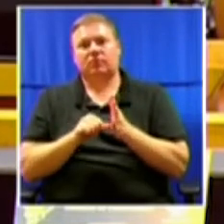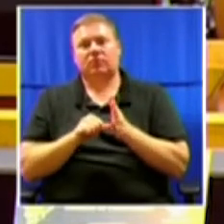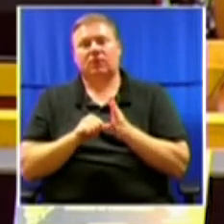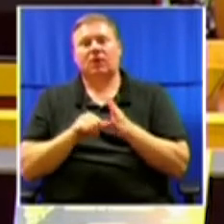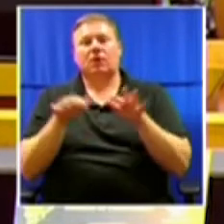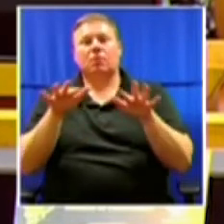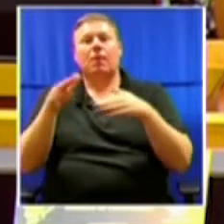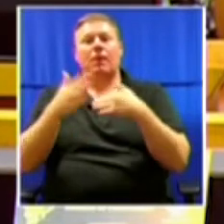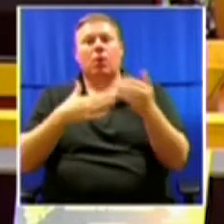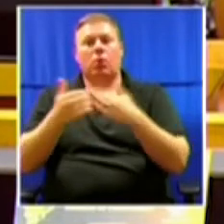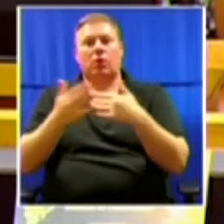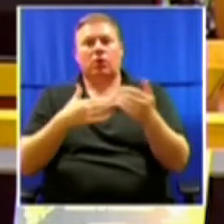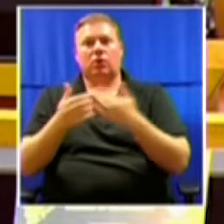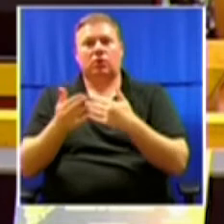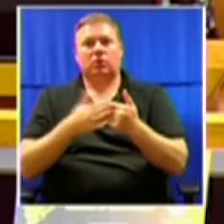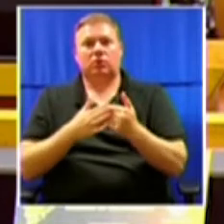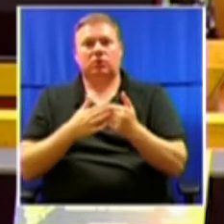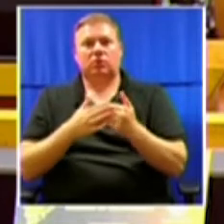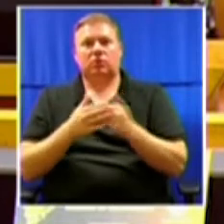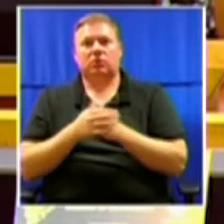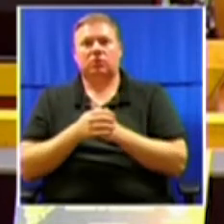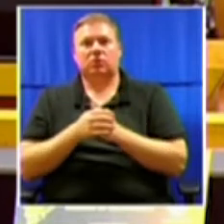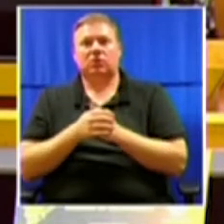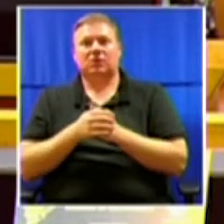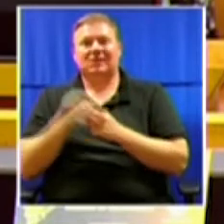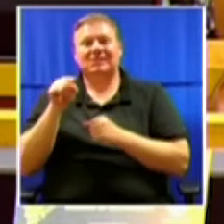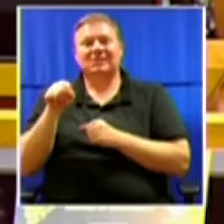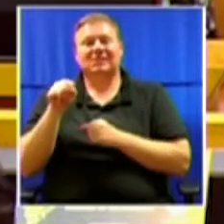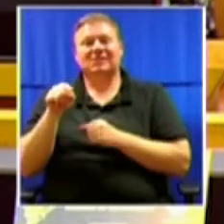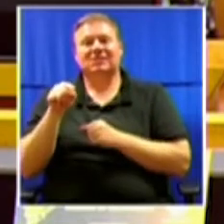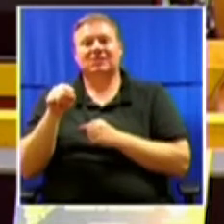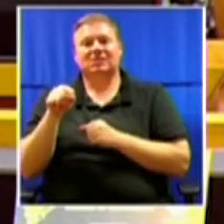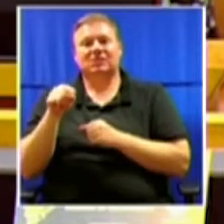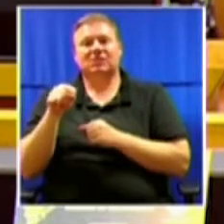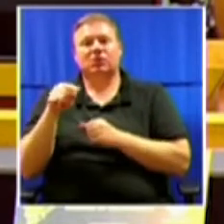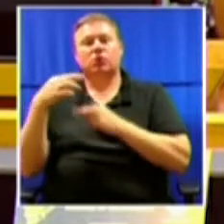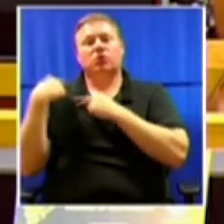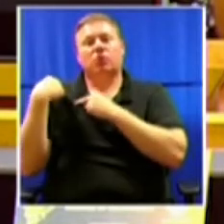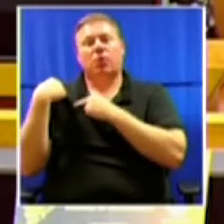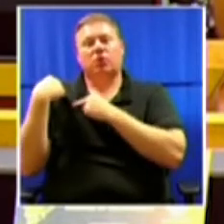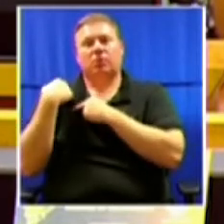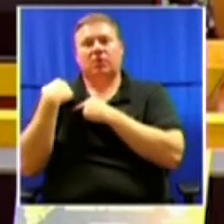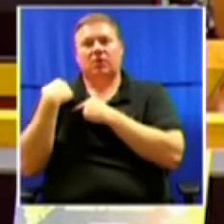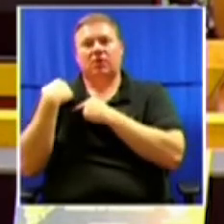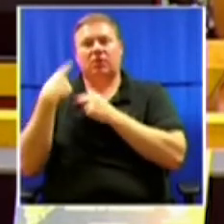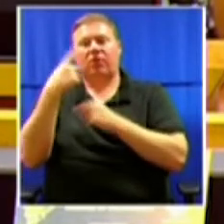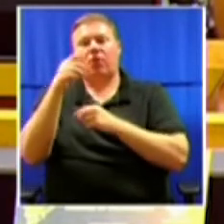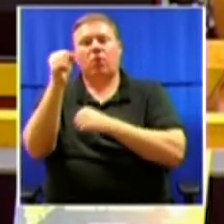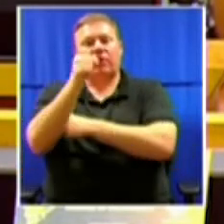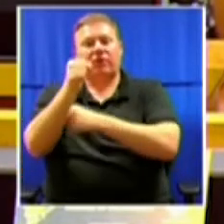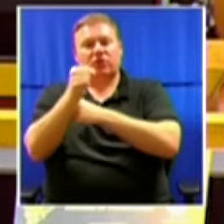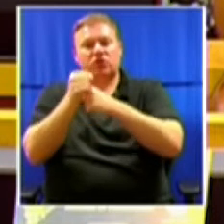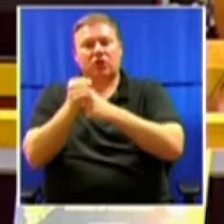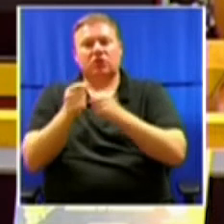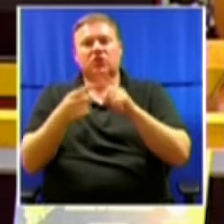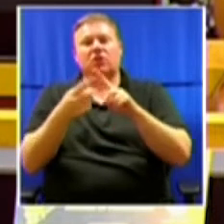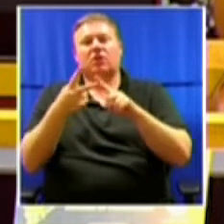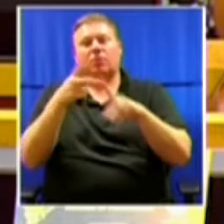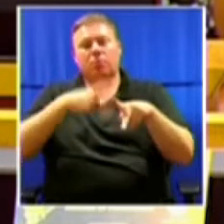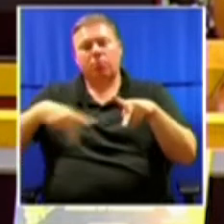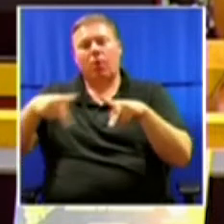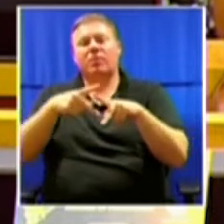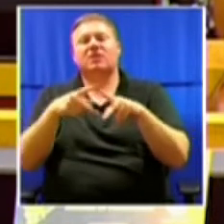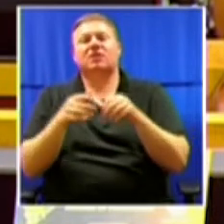Works, in terms of GIAMA, is the custodian in relation to infrastructure and property,